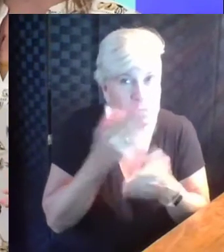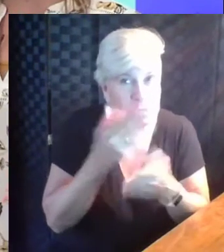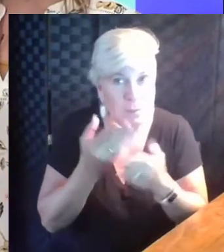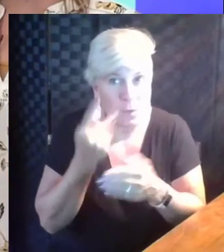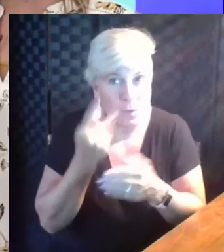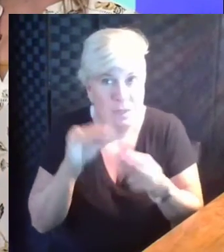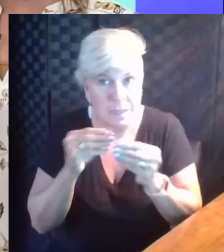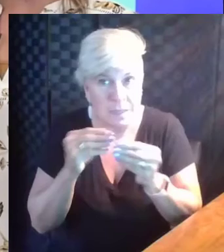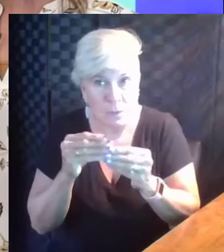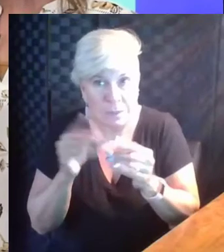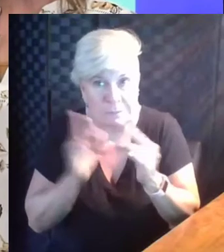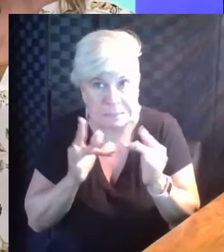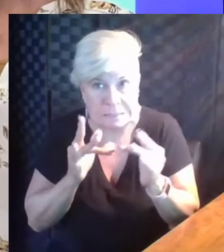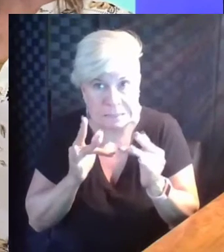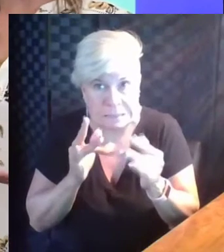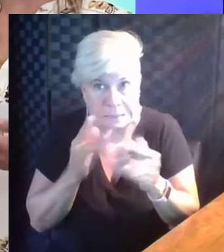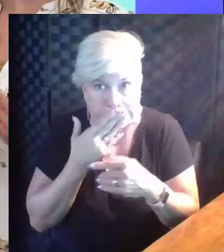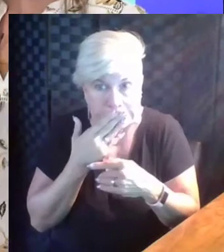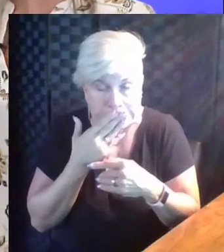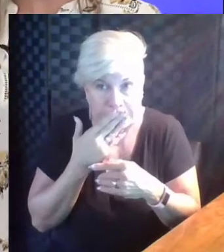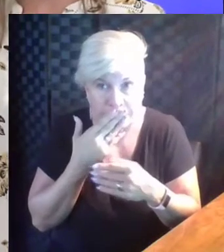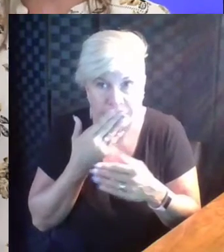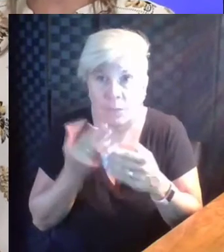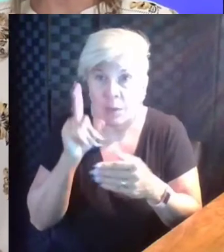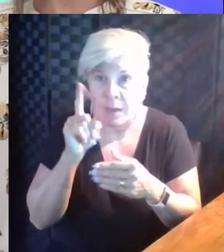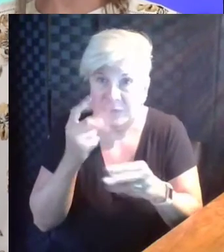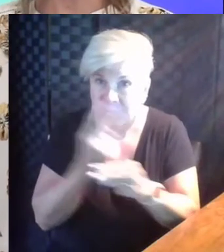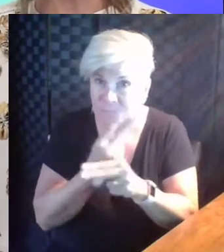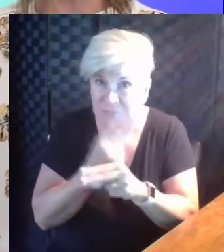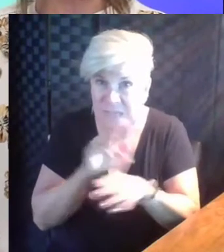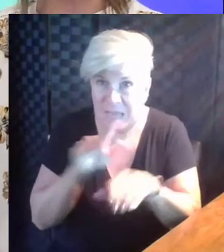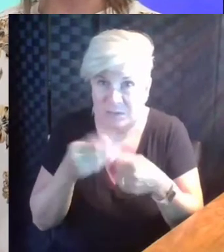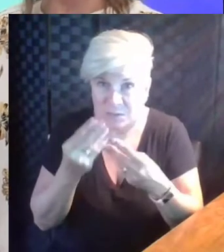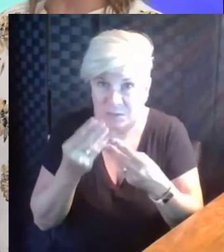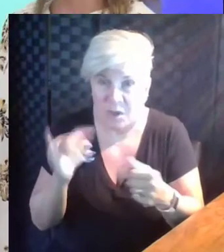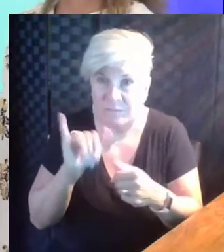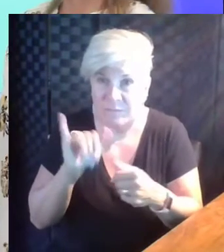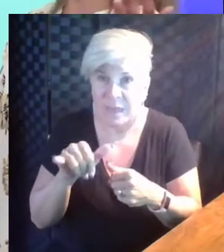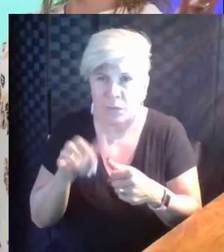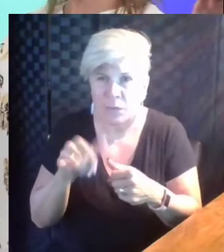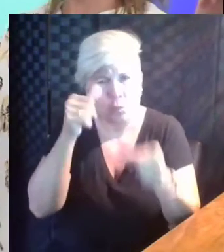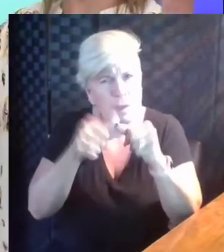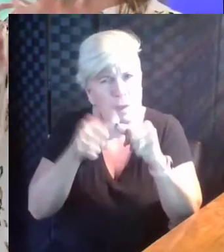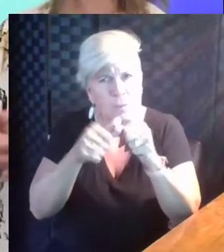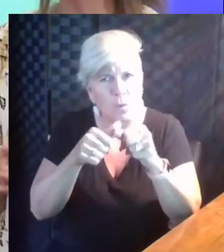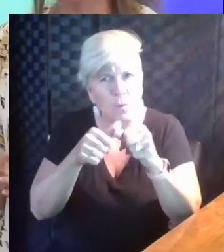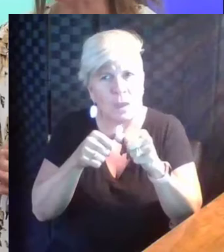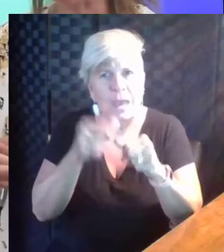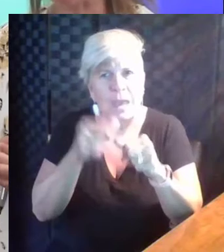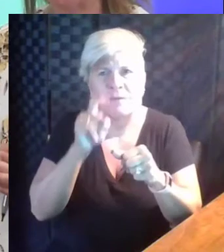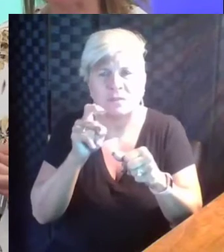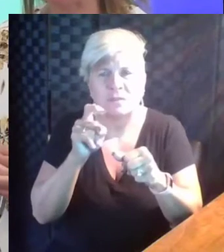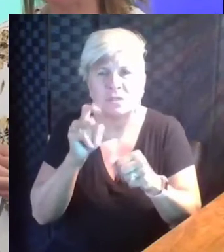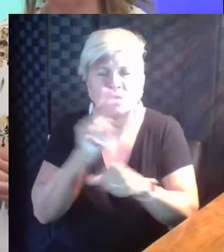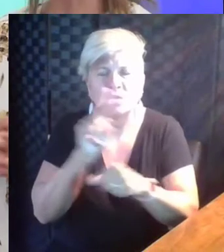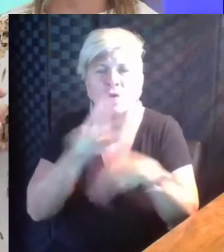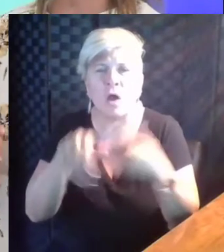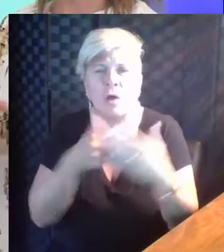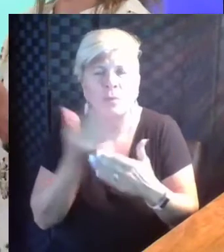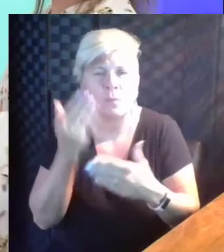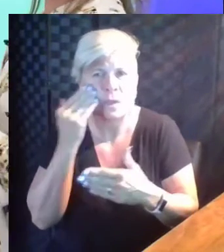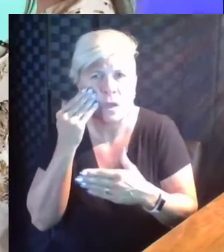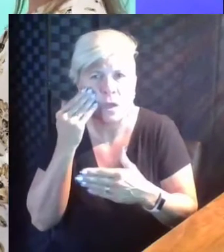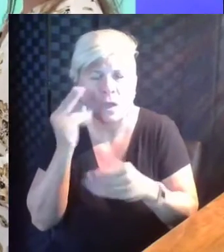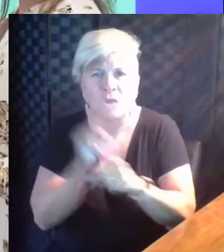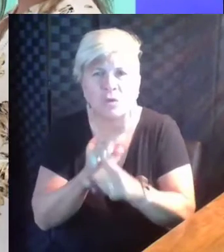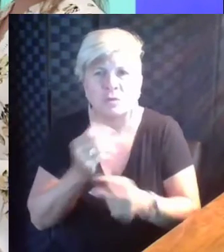numbers is missing? Yikes, then we're going to have to figure out how to solve that. So remember, we have to take everything we've already learned and